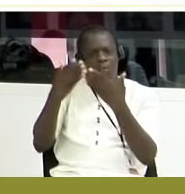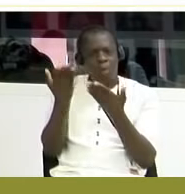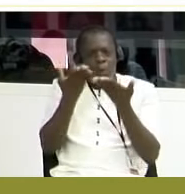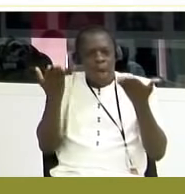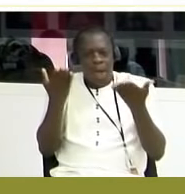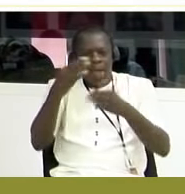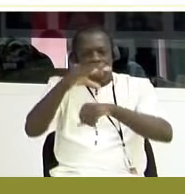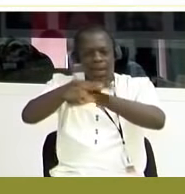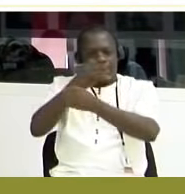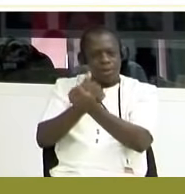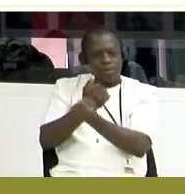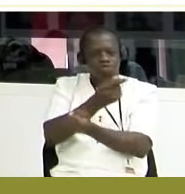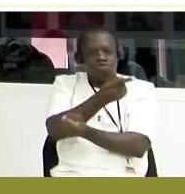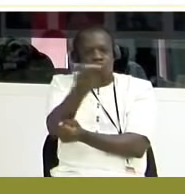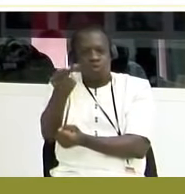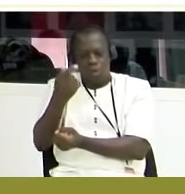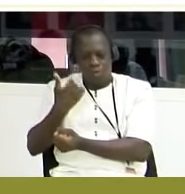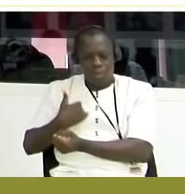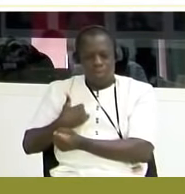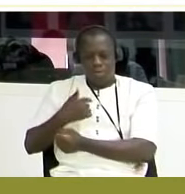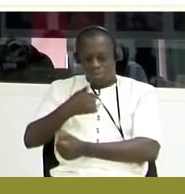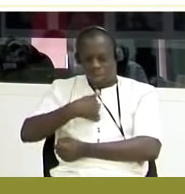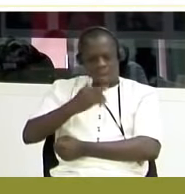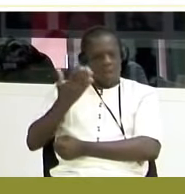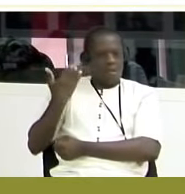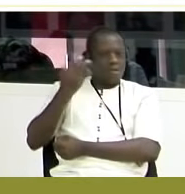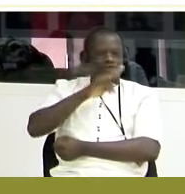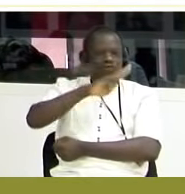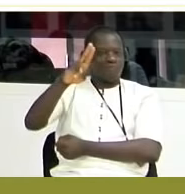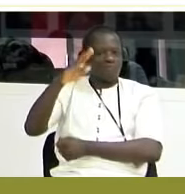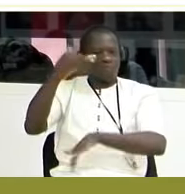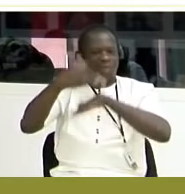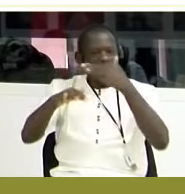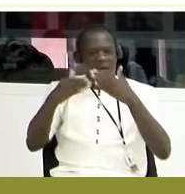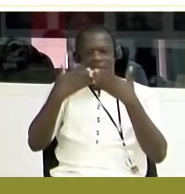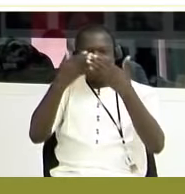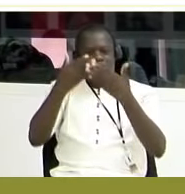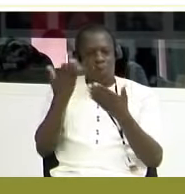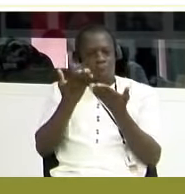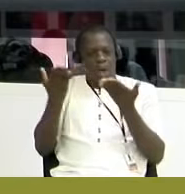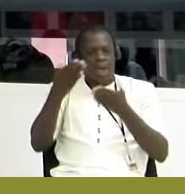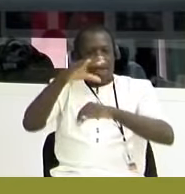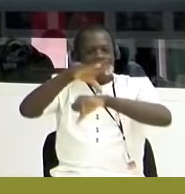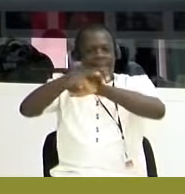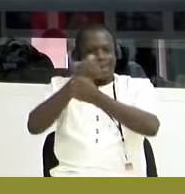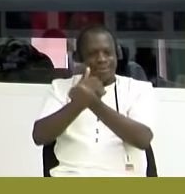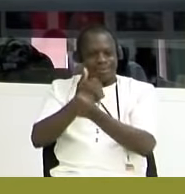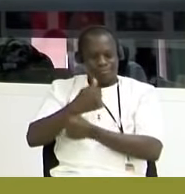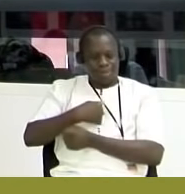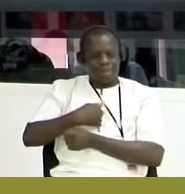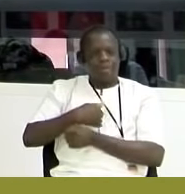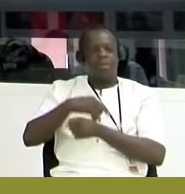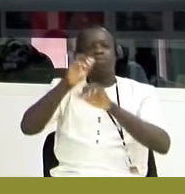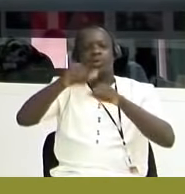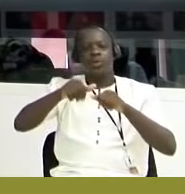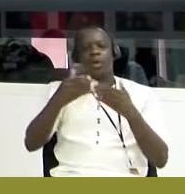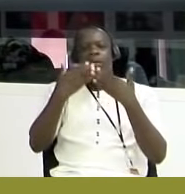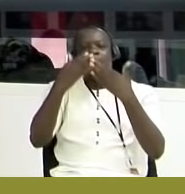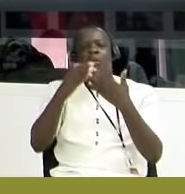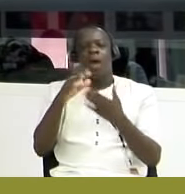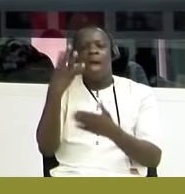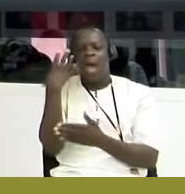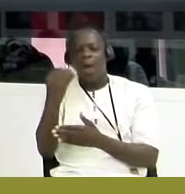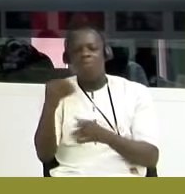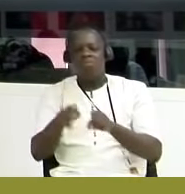reason. I was not told of the reason of my arrest. Can you tell us how you were processed when you arrived at mile